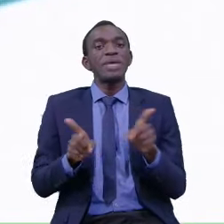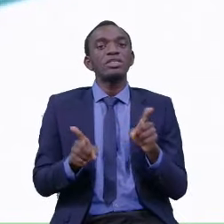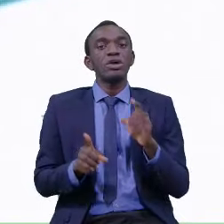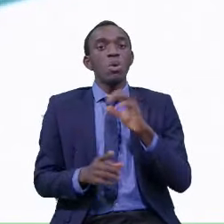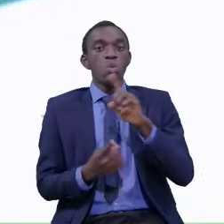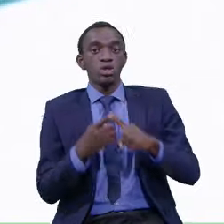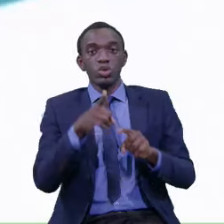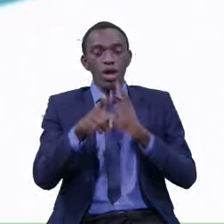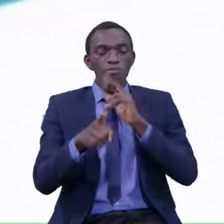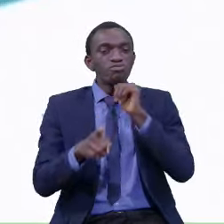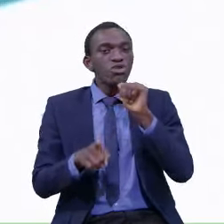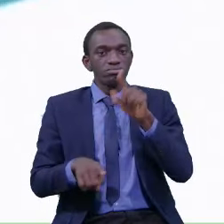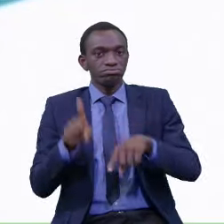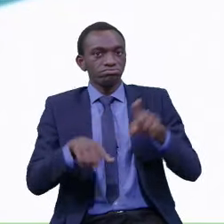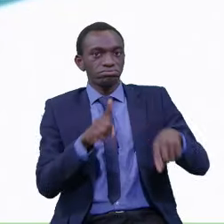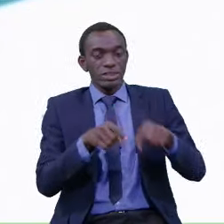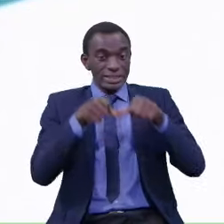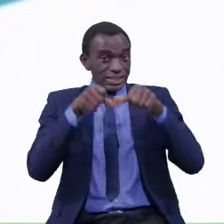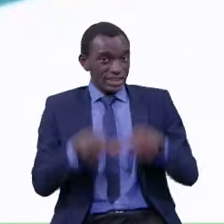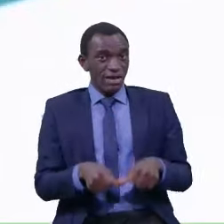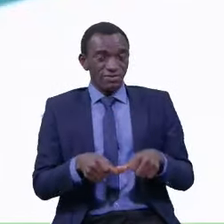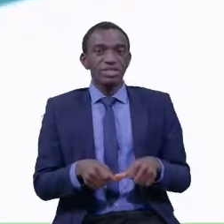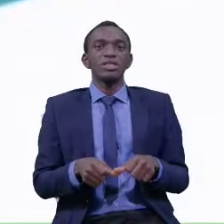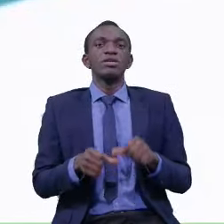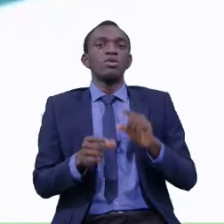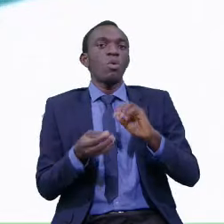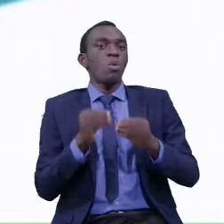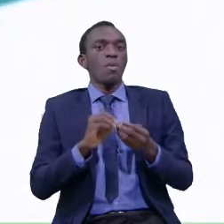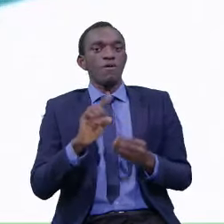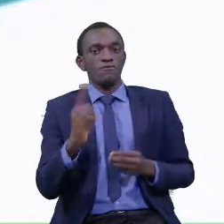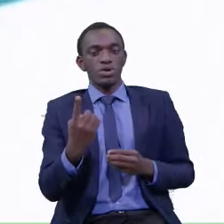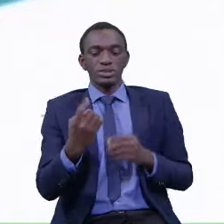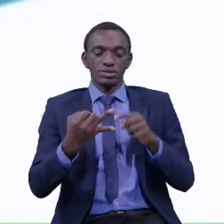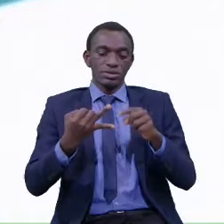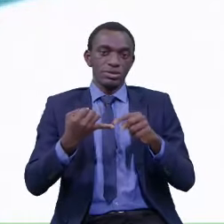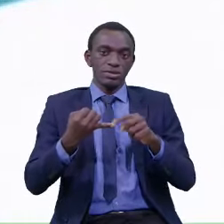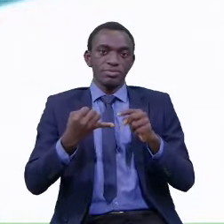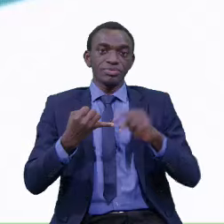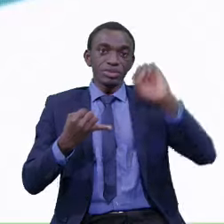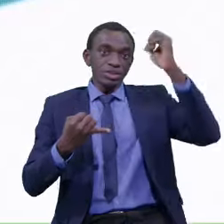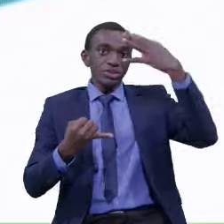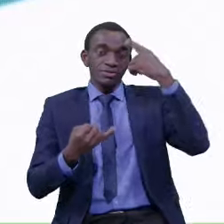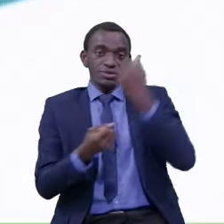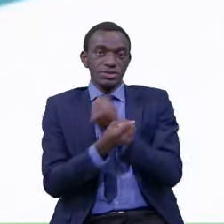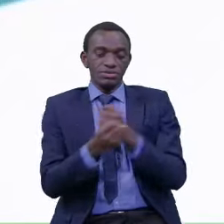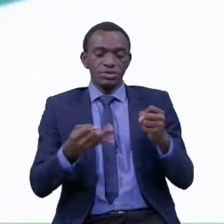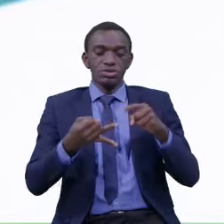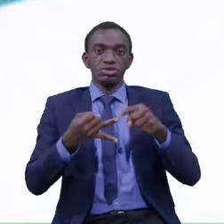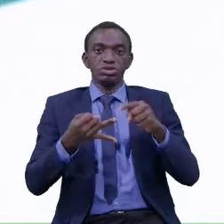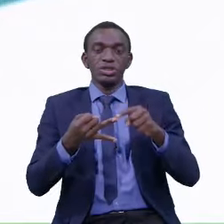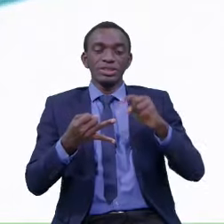one, grace for salvation. Number two, grace for sanctification. Number